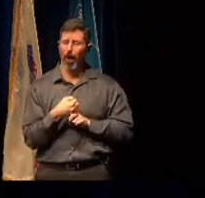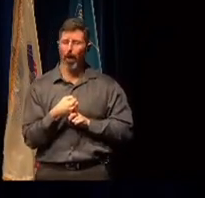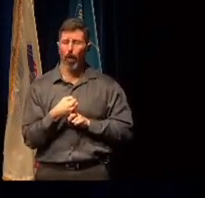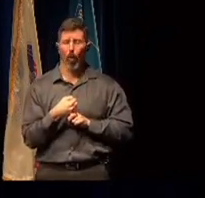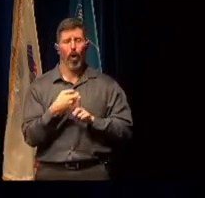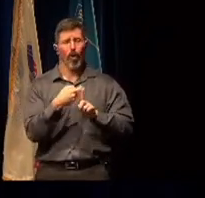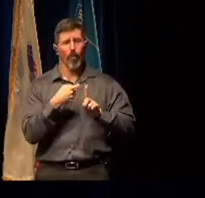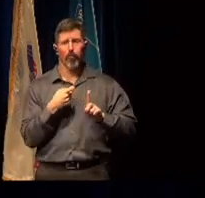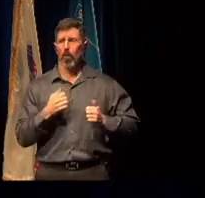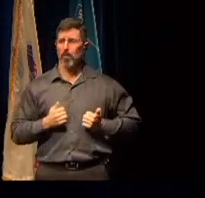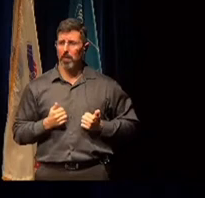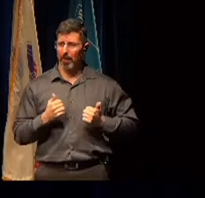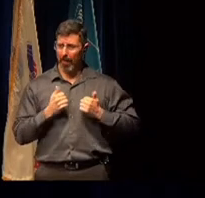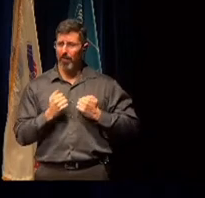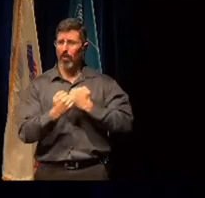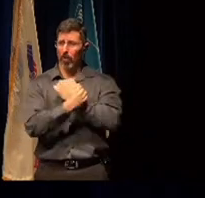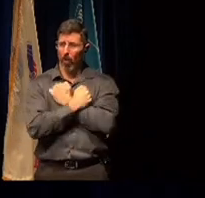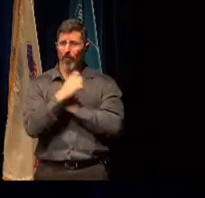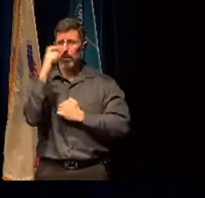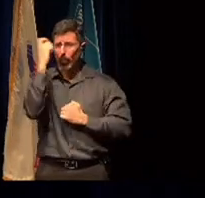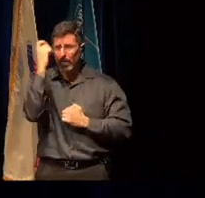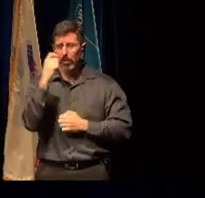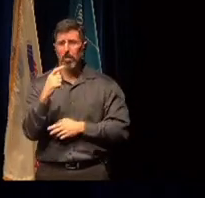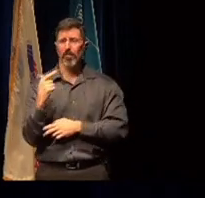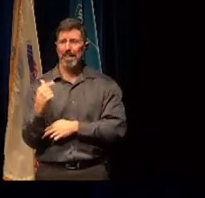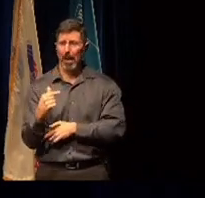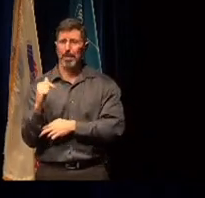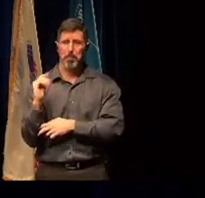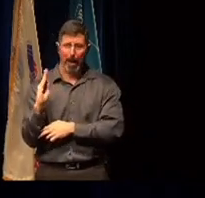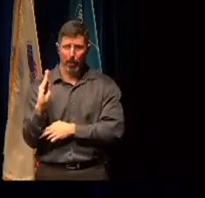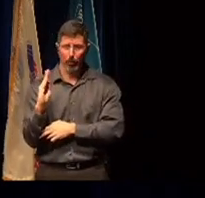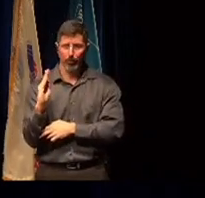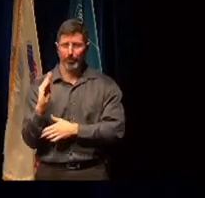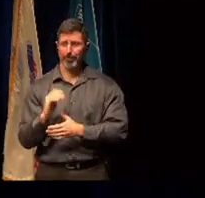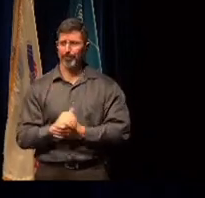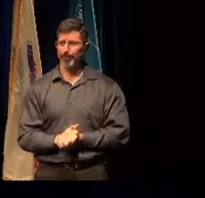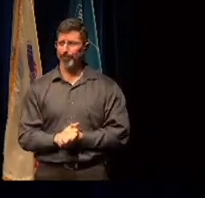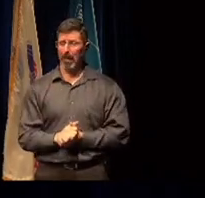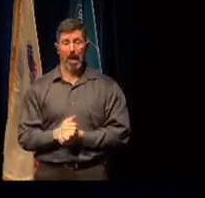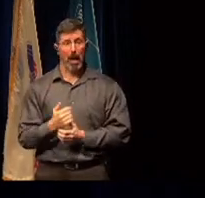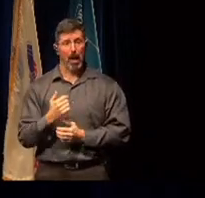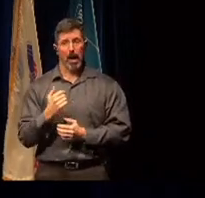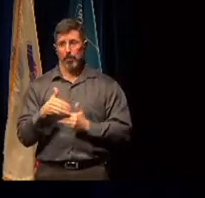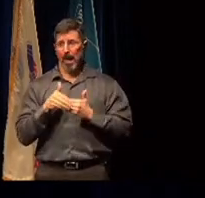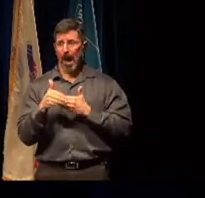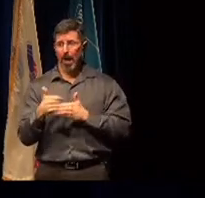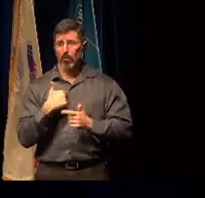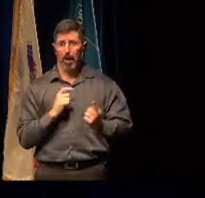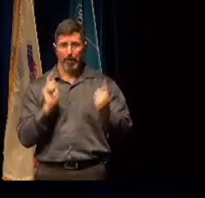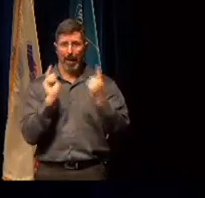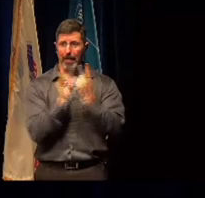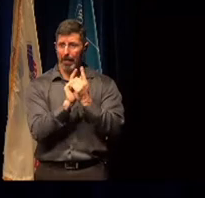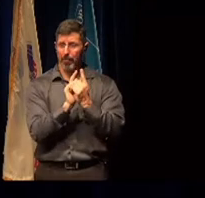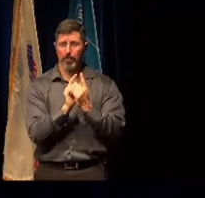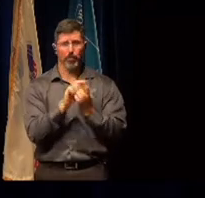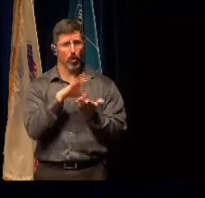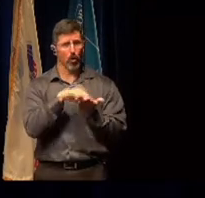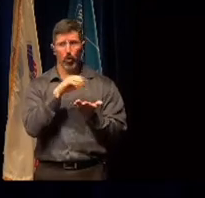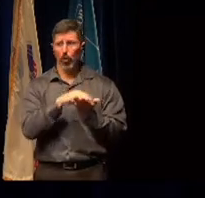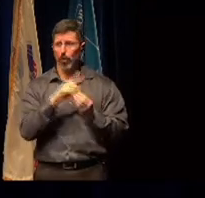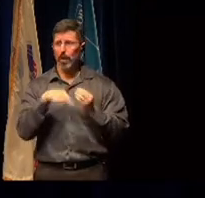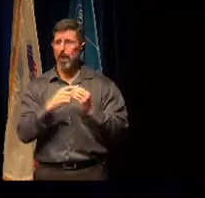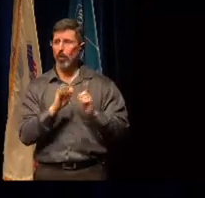and wisdom of Gary Beikirch. Once I got to know him and learned the story of his selfless acts of valor in